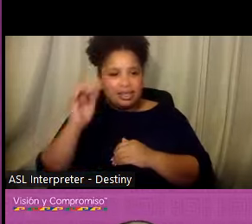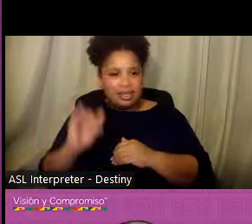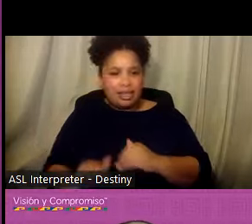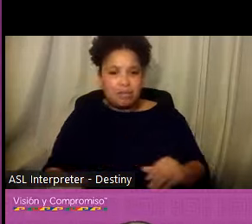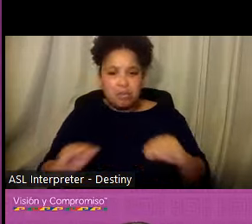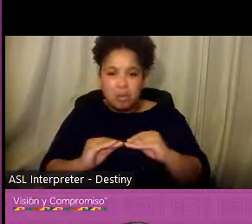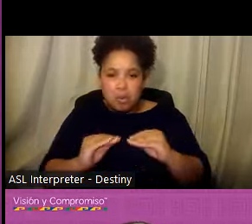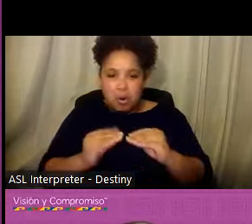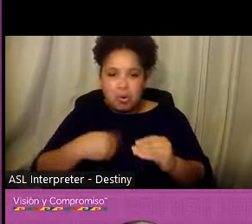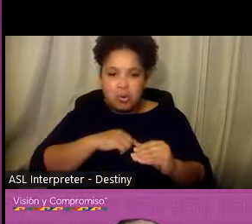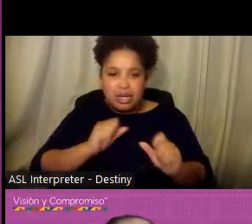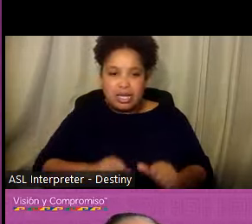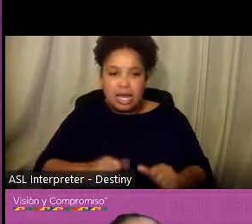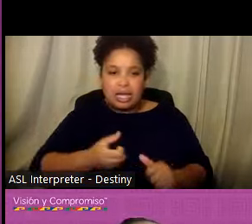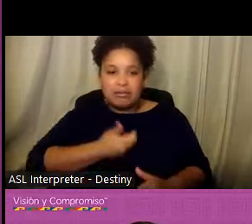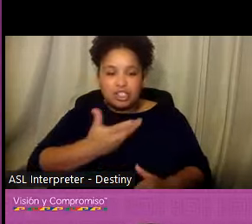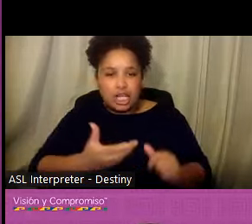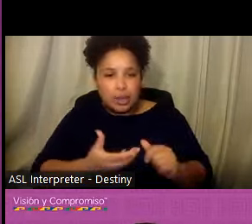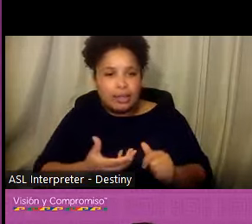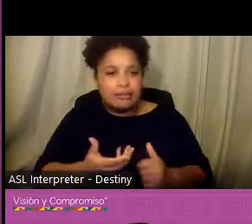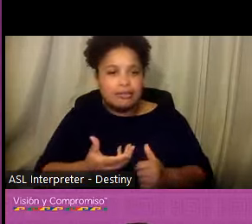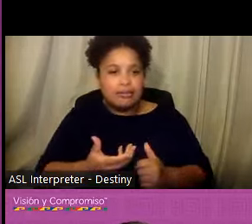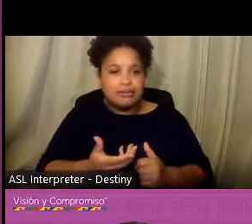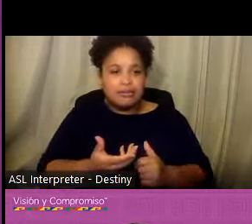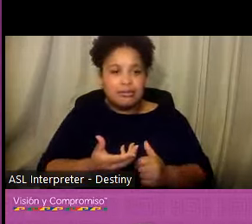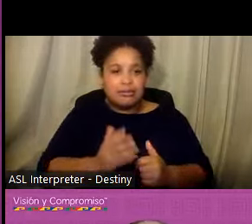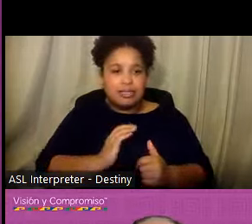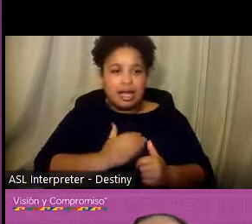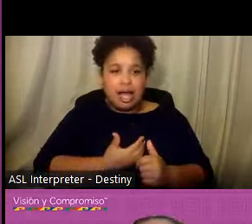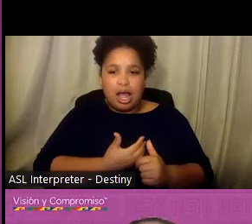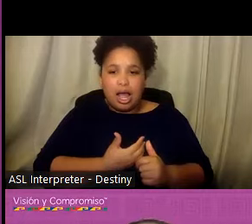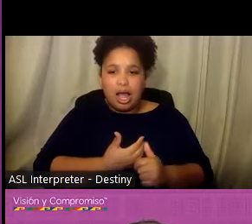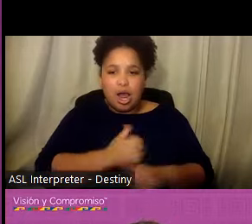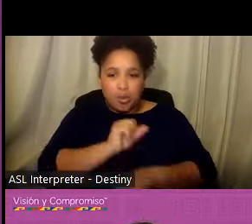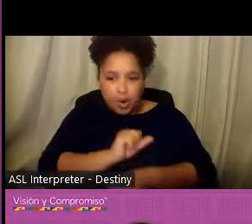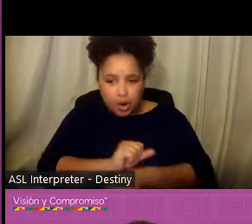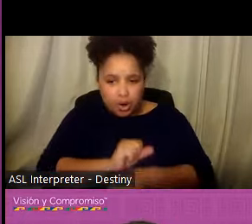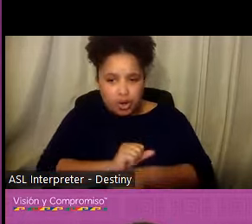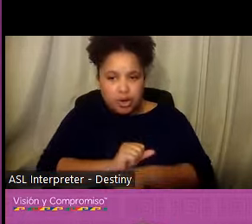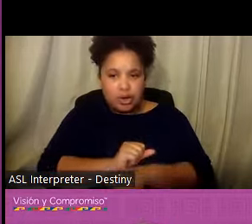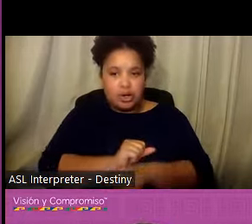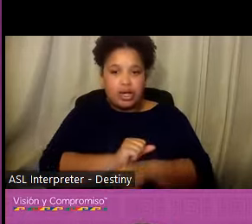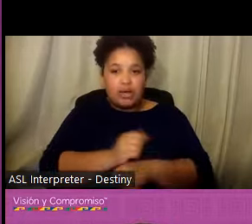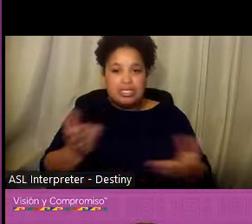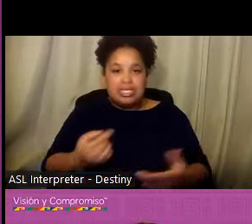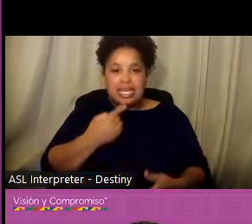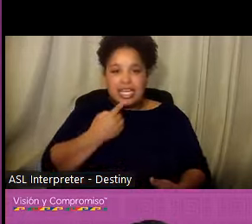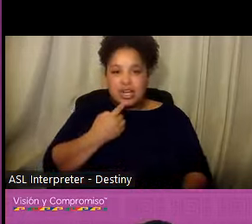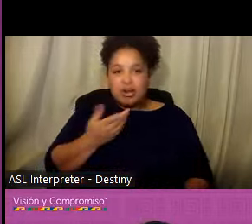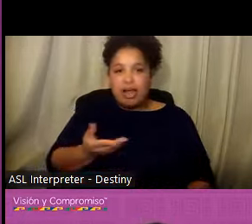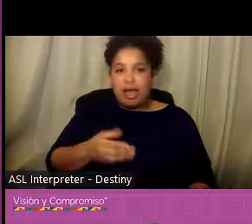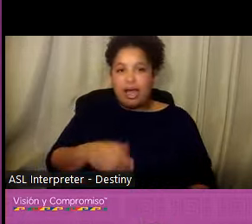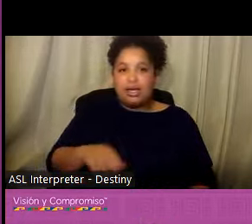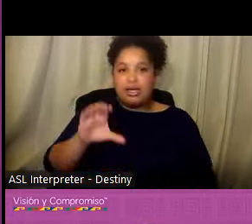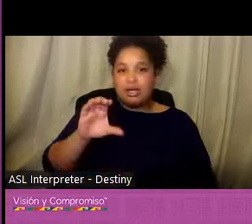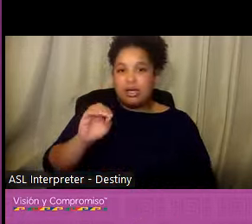more we're able to articulate our framework as Visión y Compromiso, I